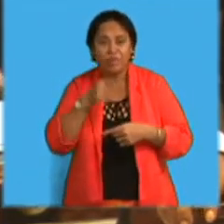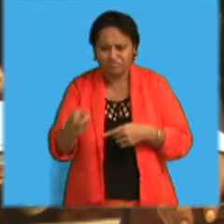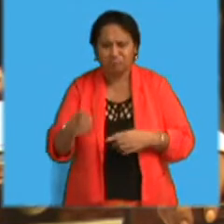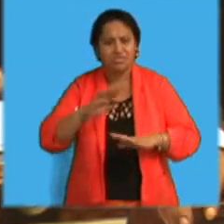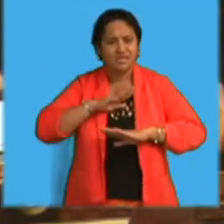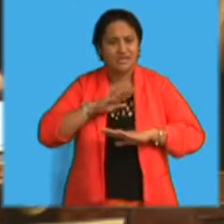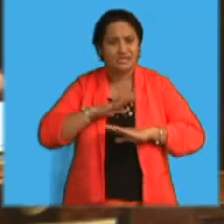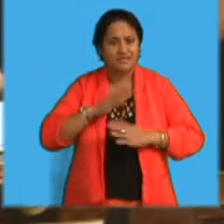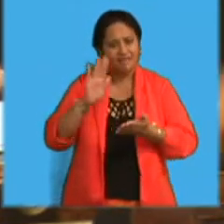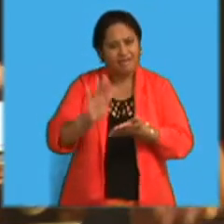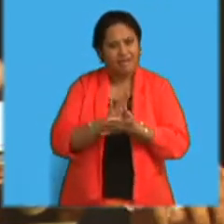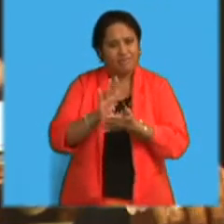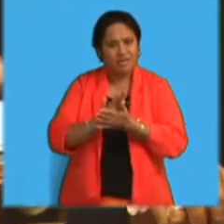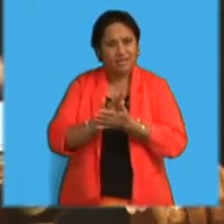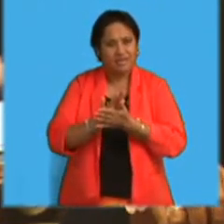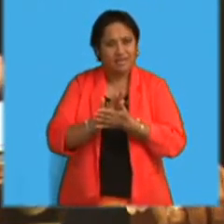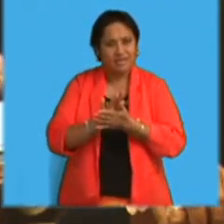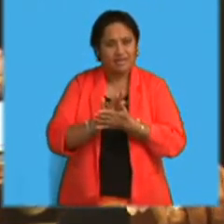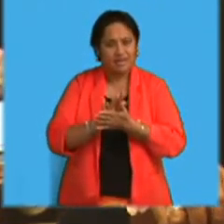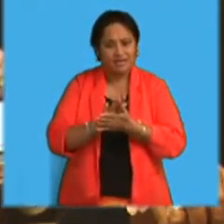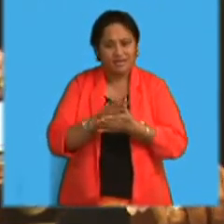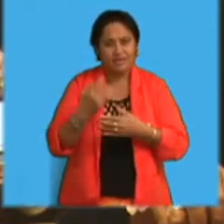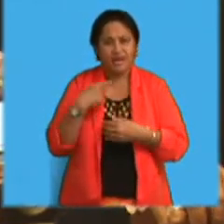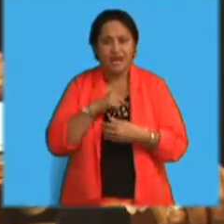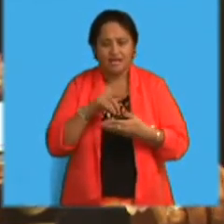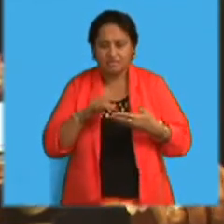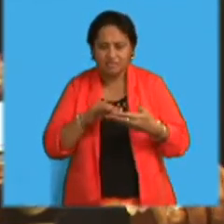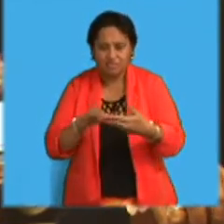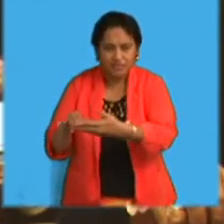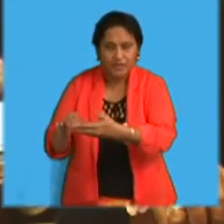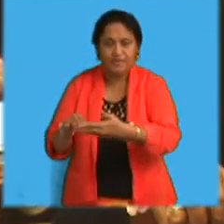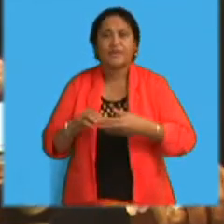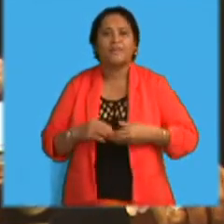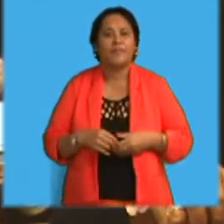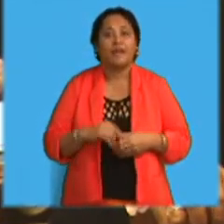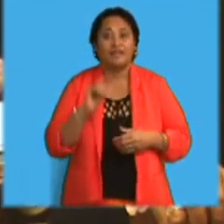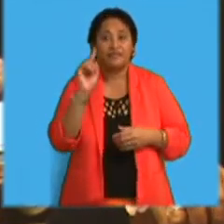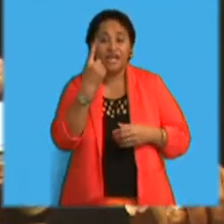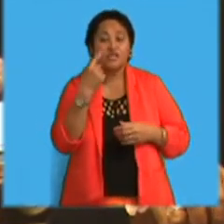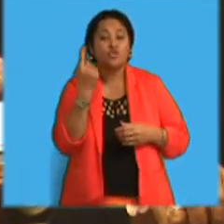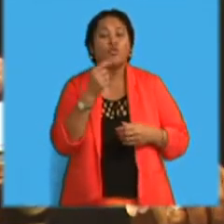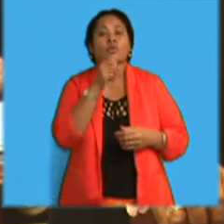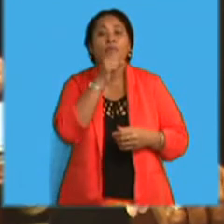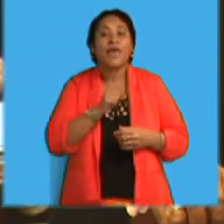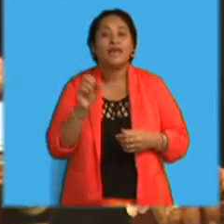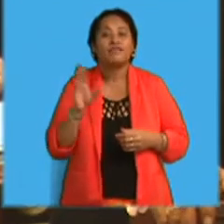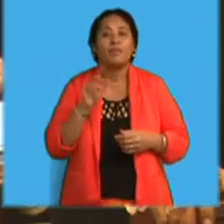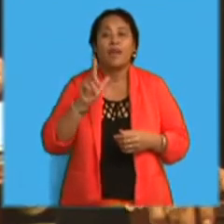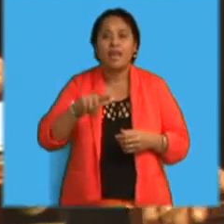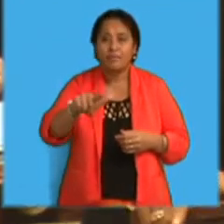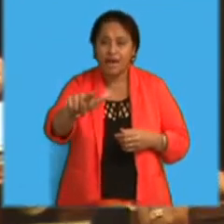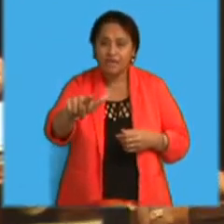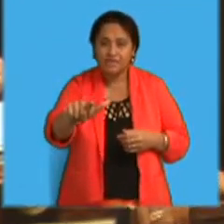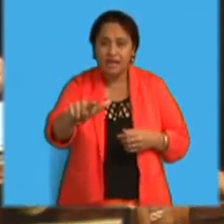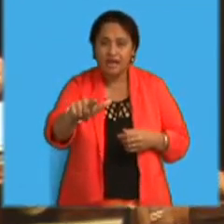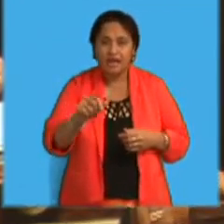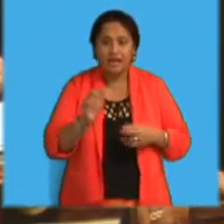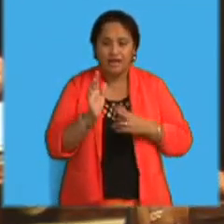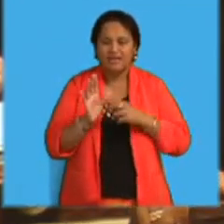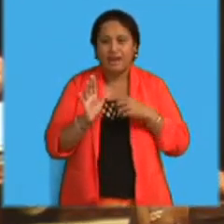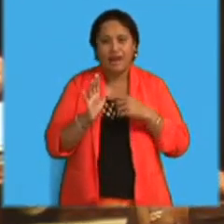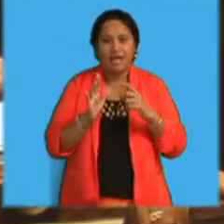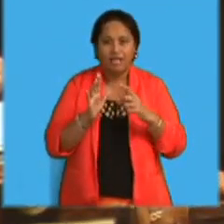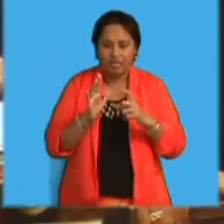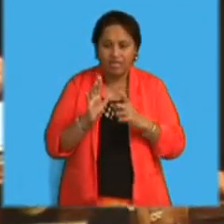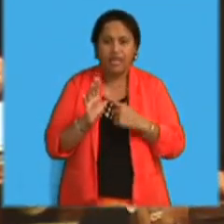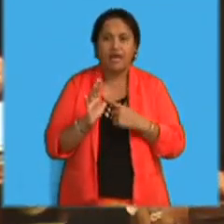provided. Number one, Madam Speaker, Mr. Nathanieli Tuilebuka of Lambasa. He was given a grant to purchase cattle for his dairy